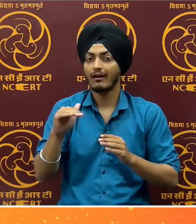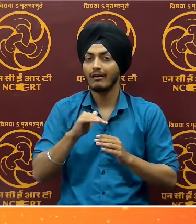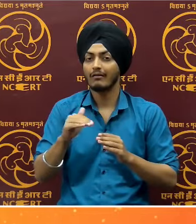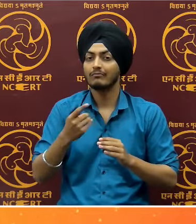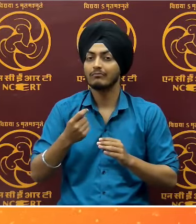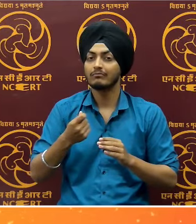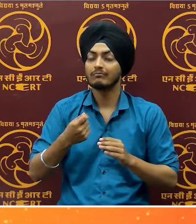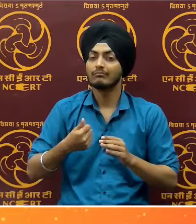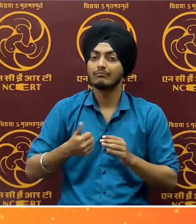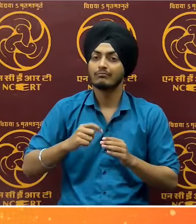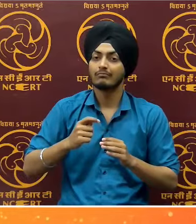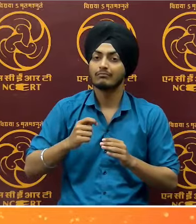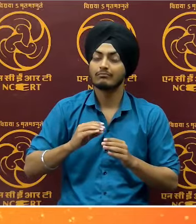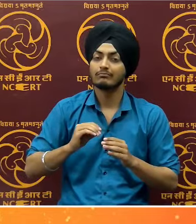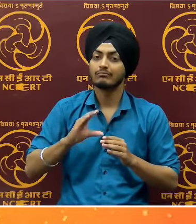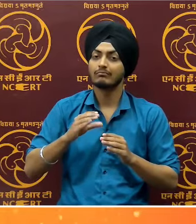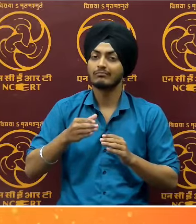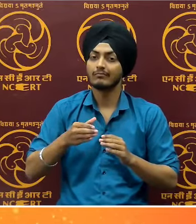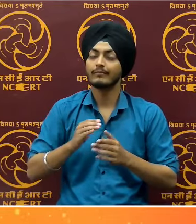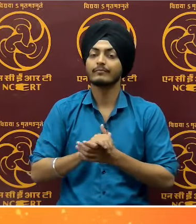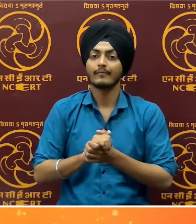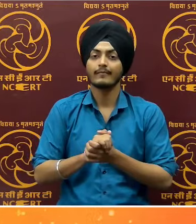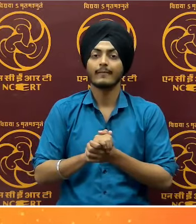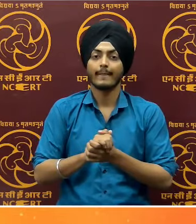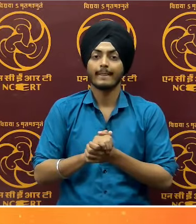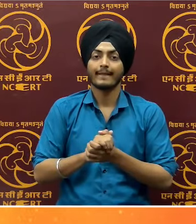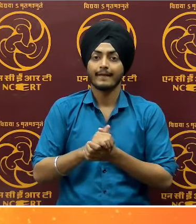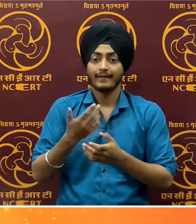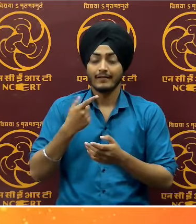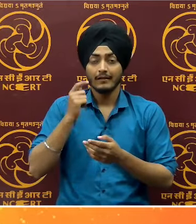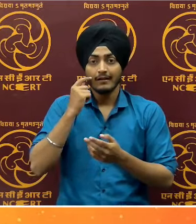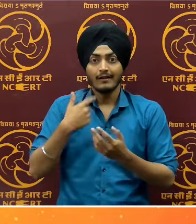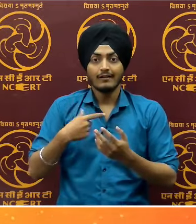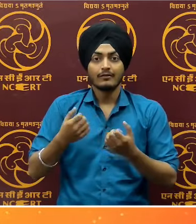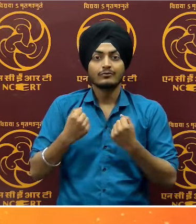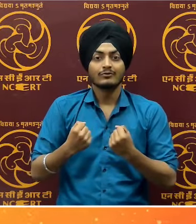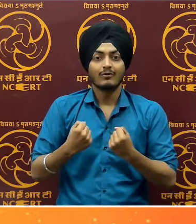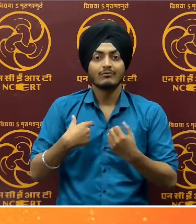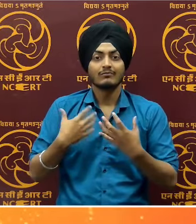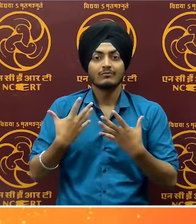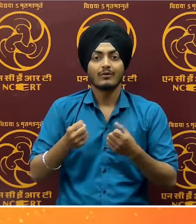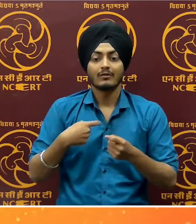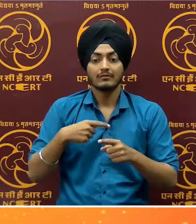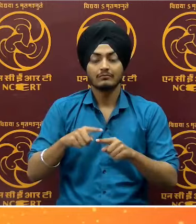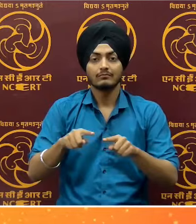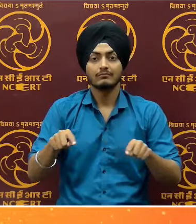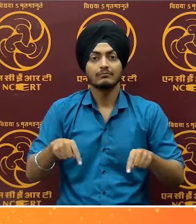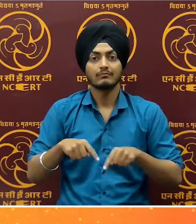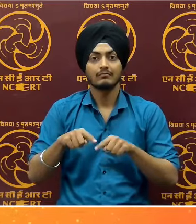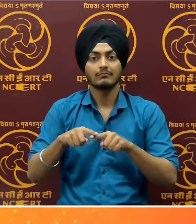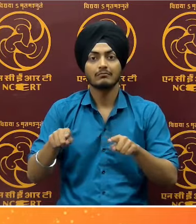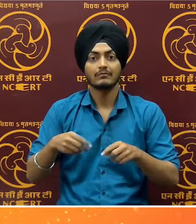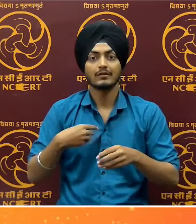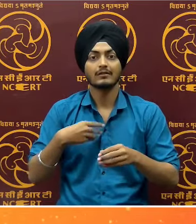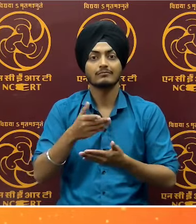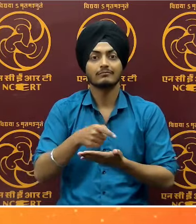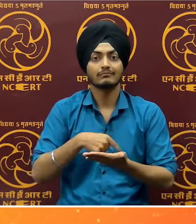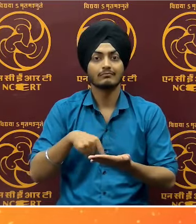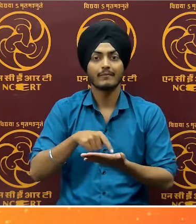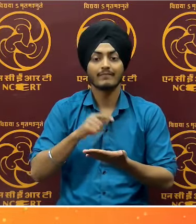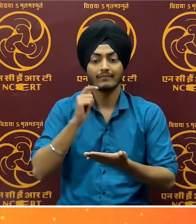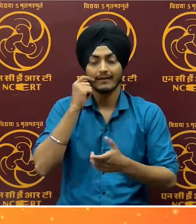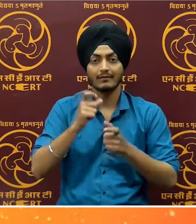landholders. So, there is a strong need of the redistribution of land also, so that these people life